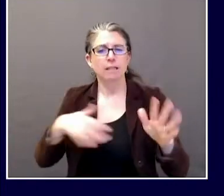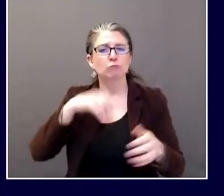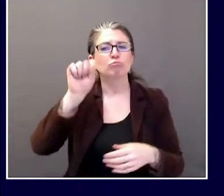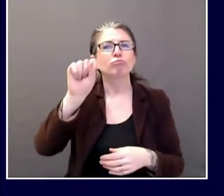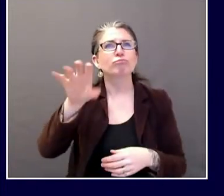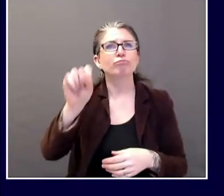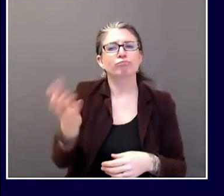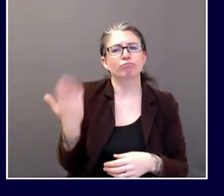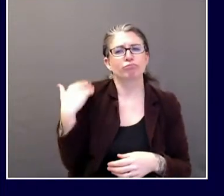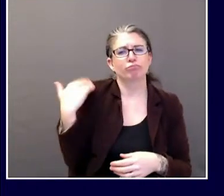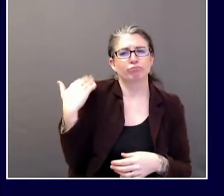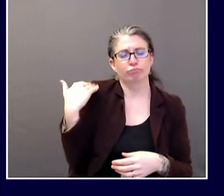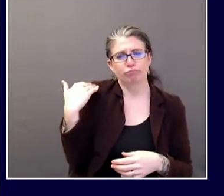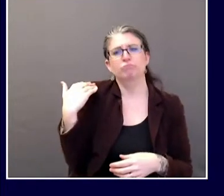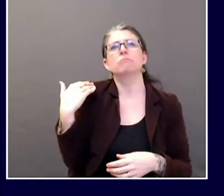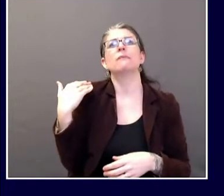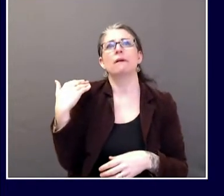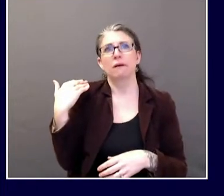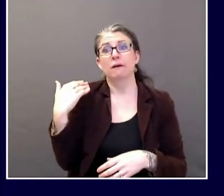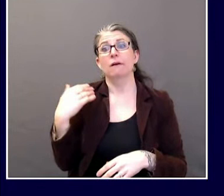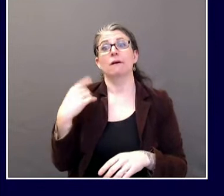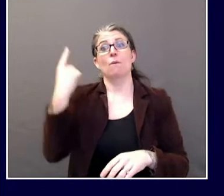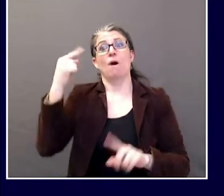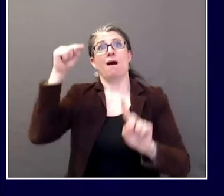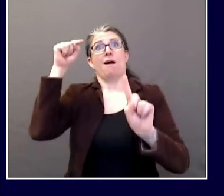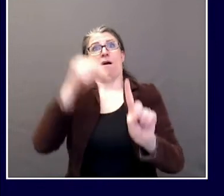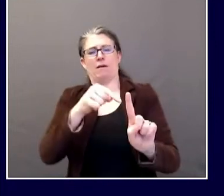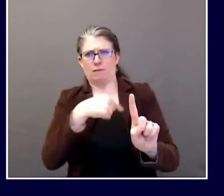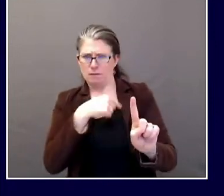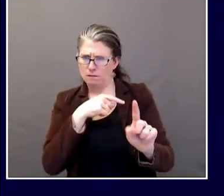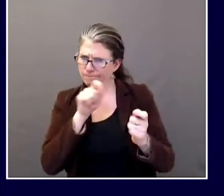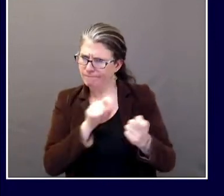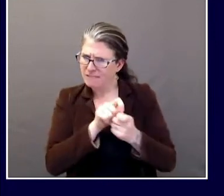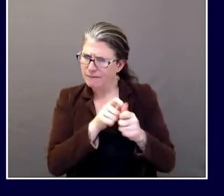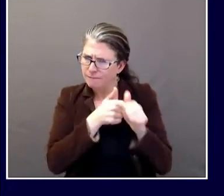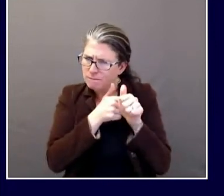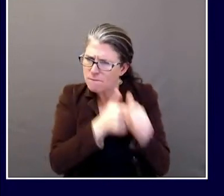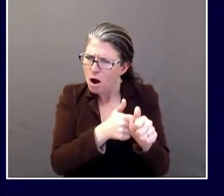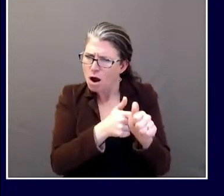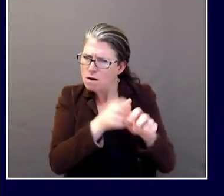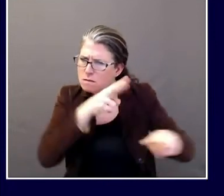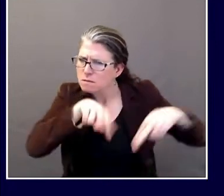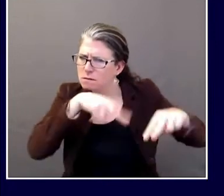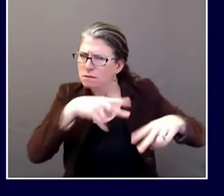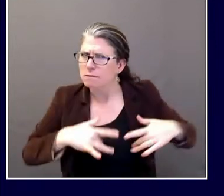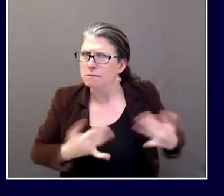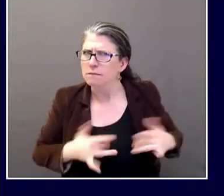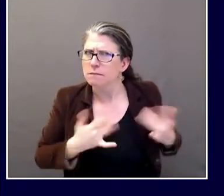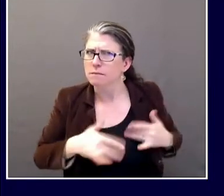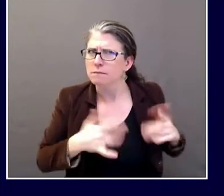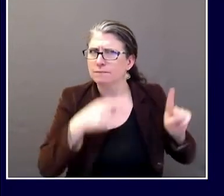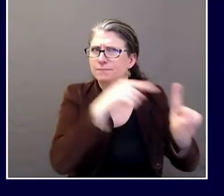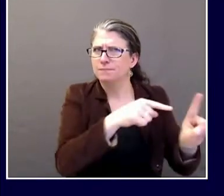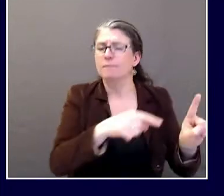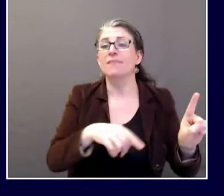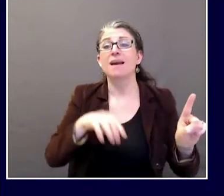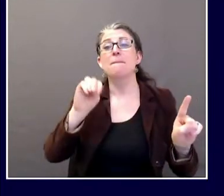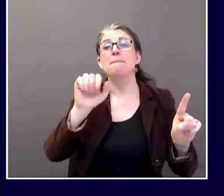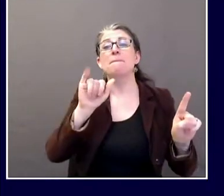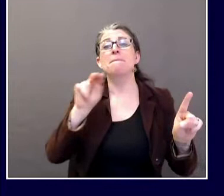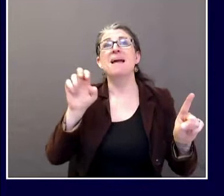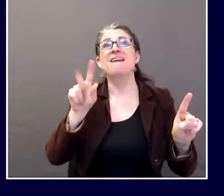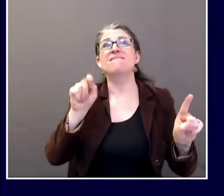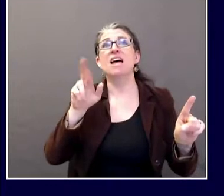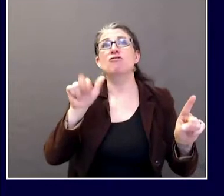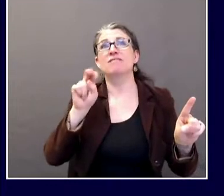with our colleagues at the Maine Veterans Home in South Paris. There are 19 cases of COVID-19 associated